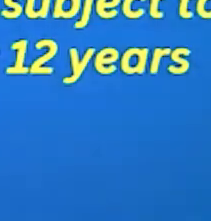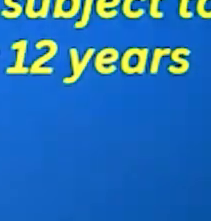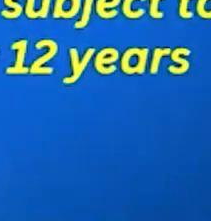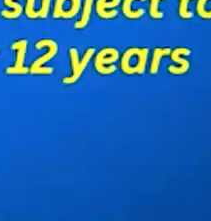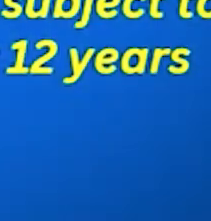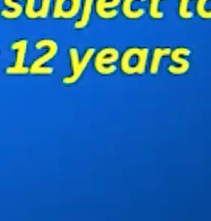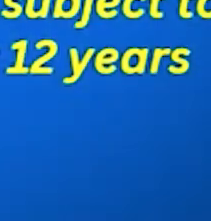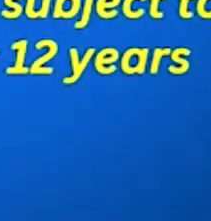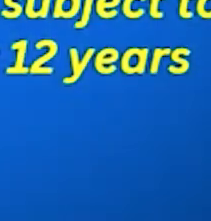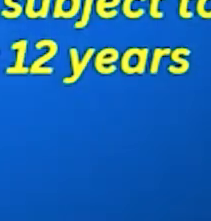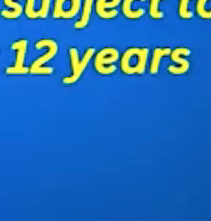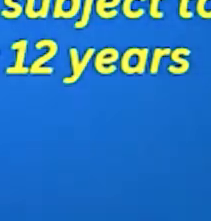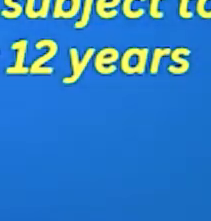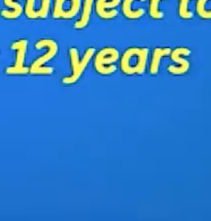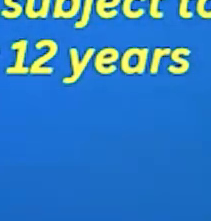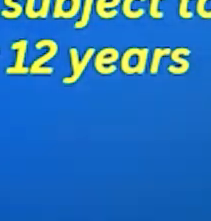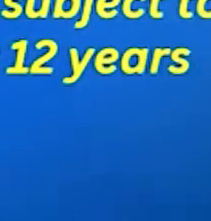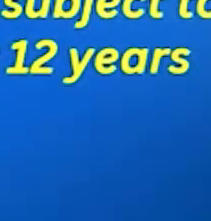people.